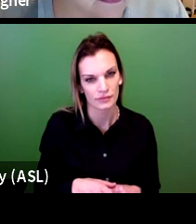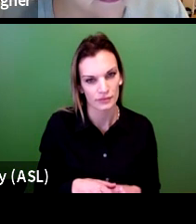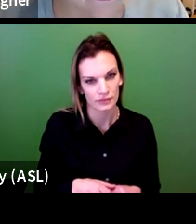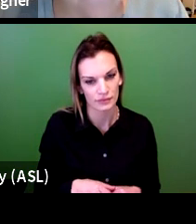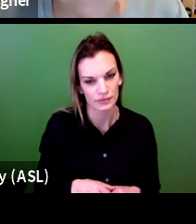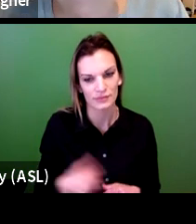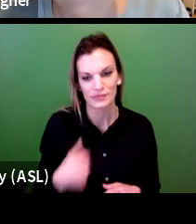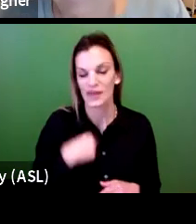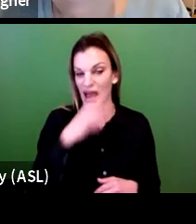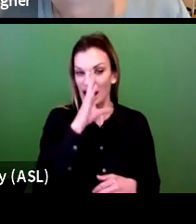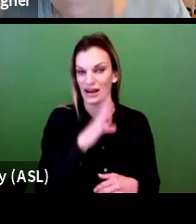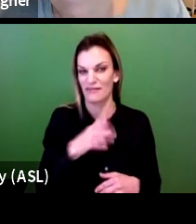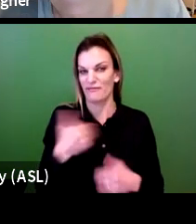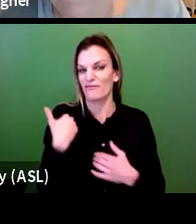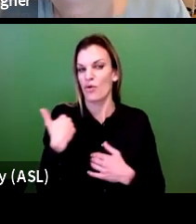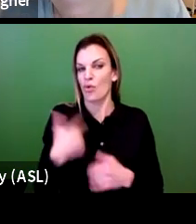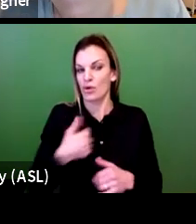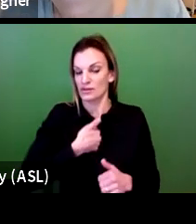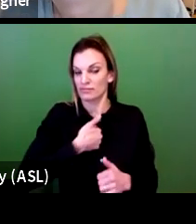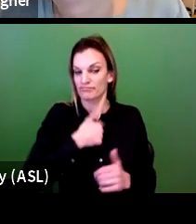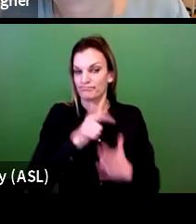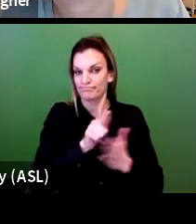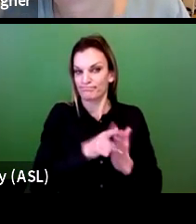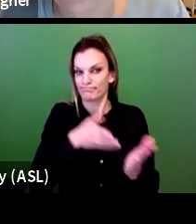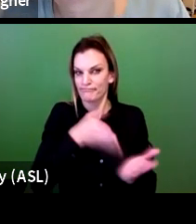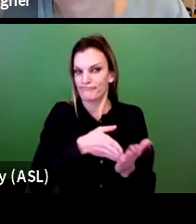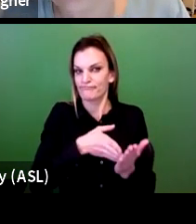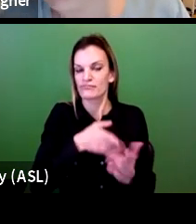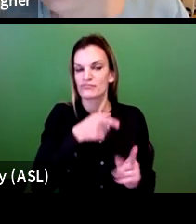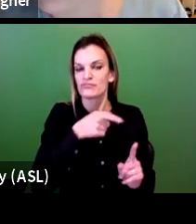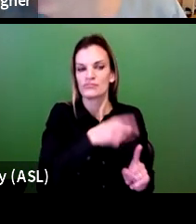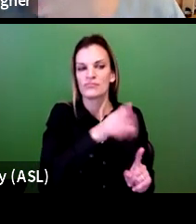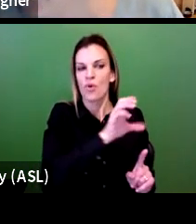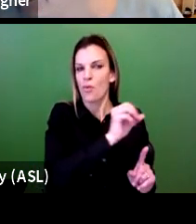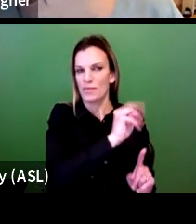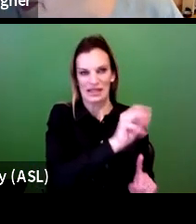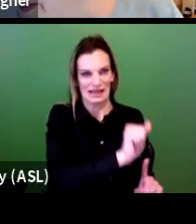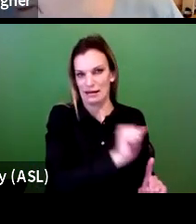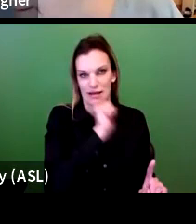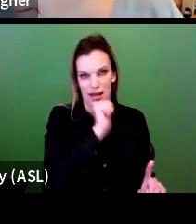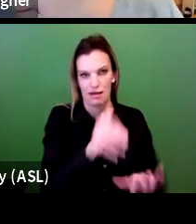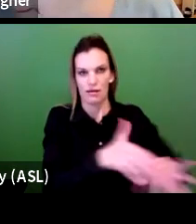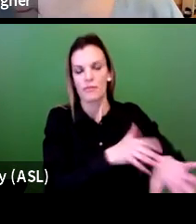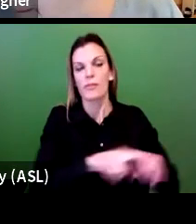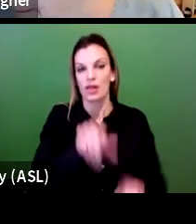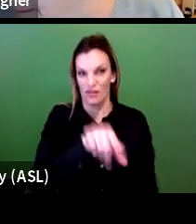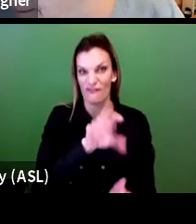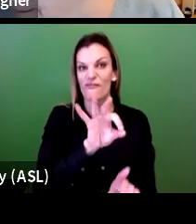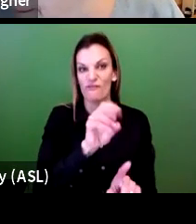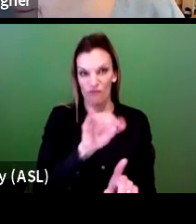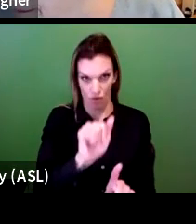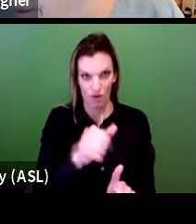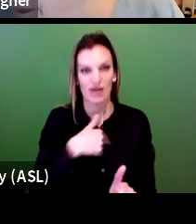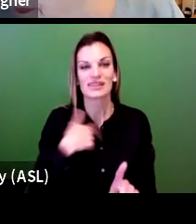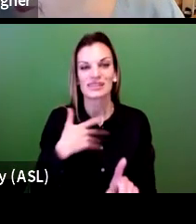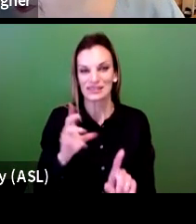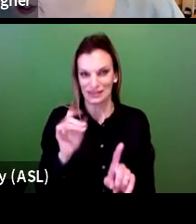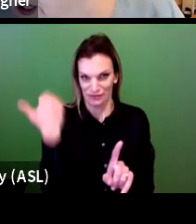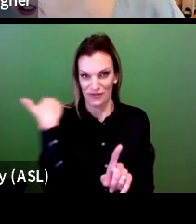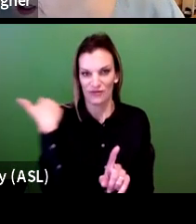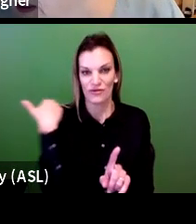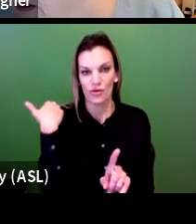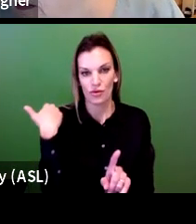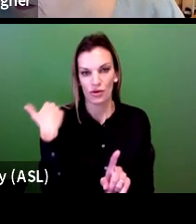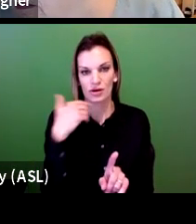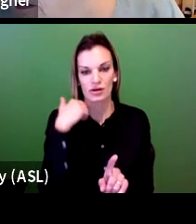but I litigated a few FOIA cases, and just kind of an aside for everybody, and you just